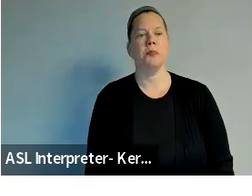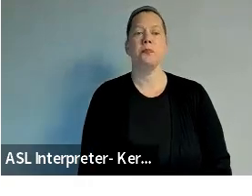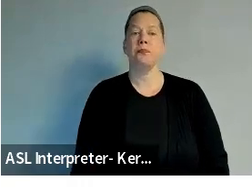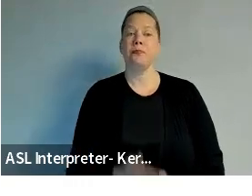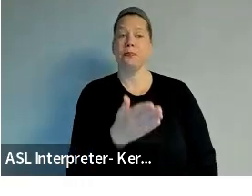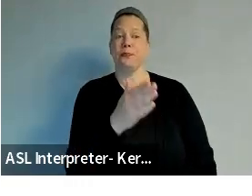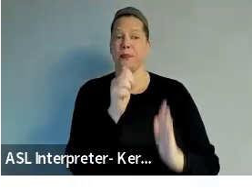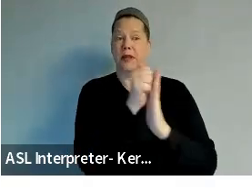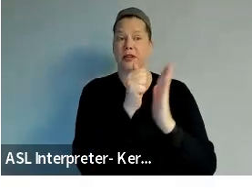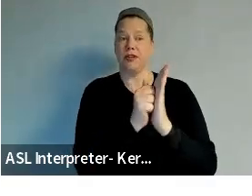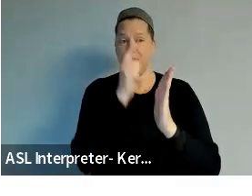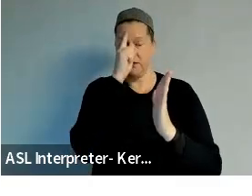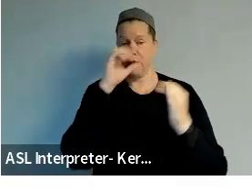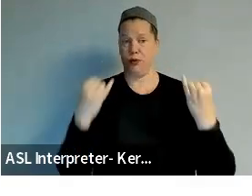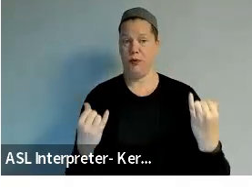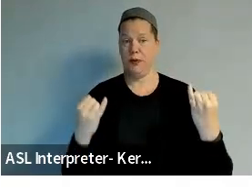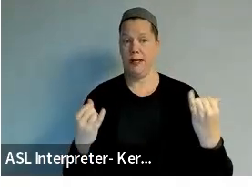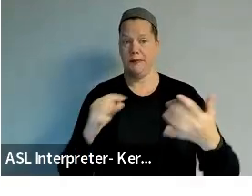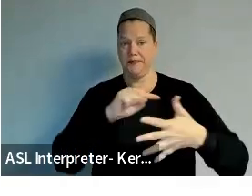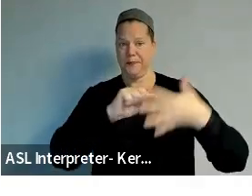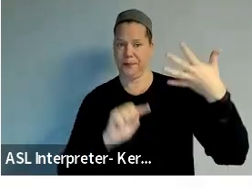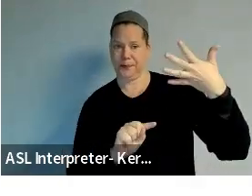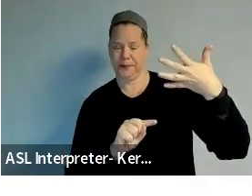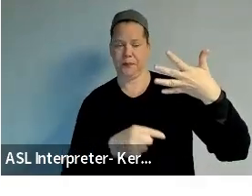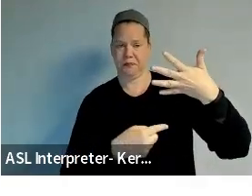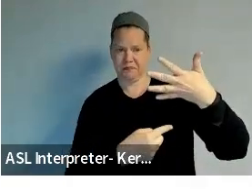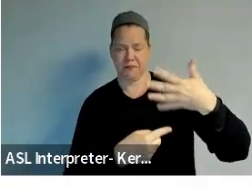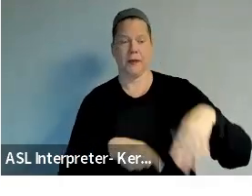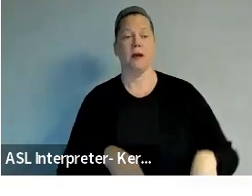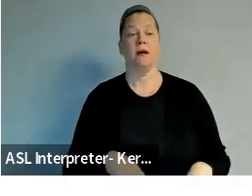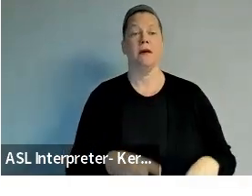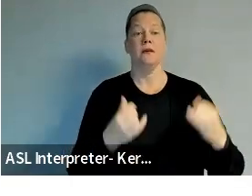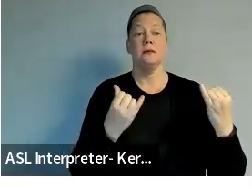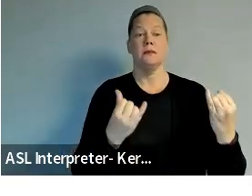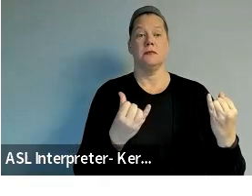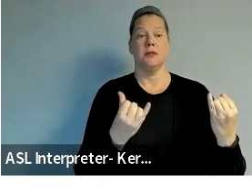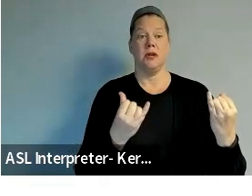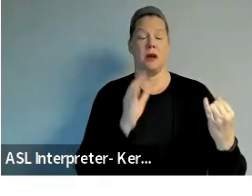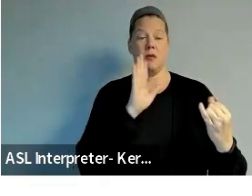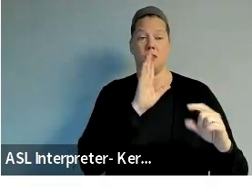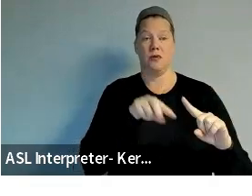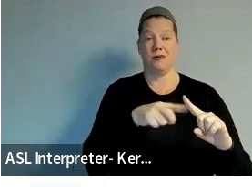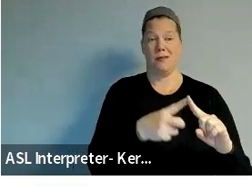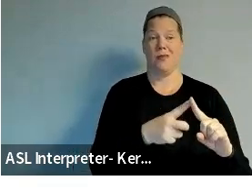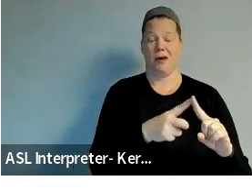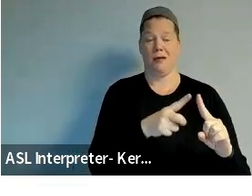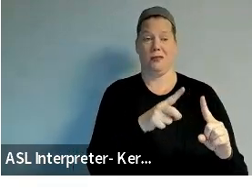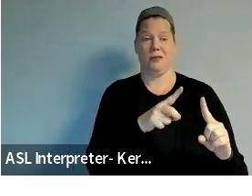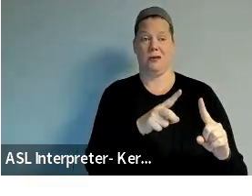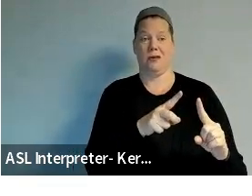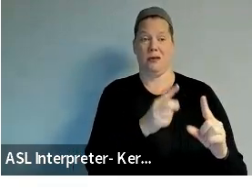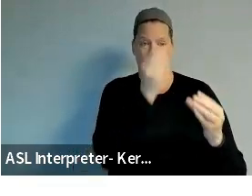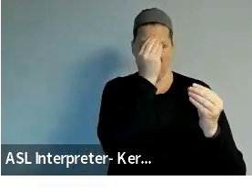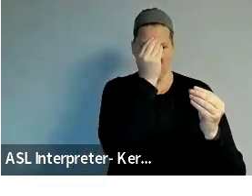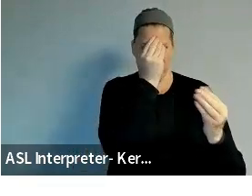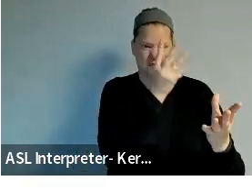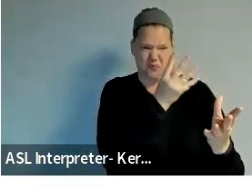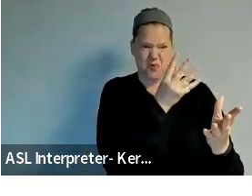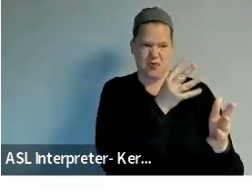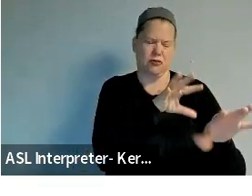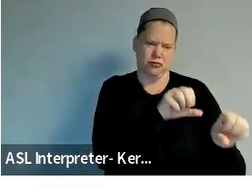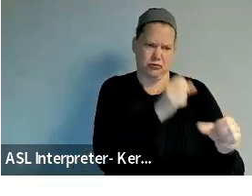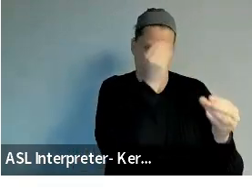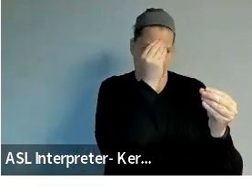Here's our agenda for today. We will begin by covering the restraint reporting context, followed by the